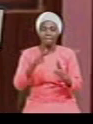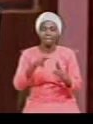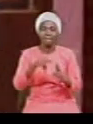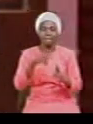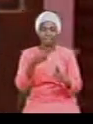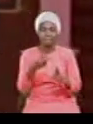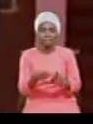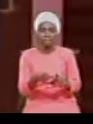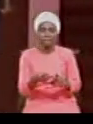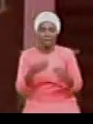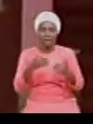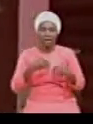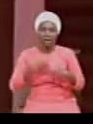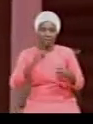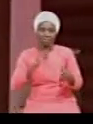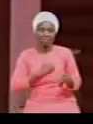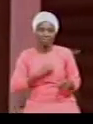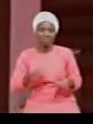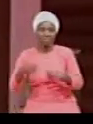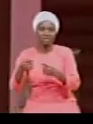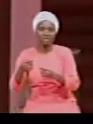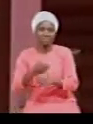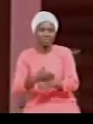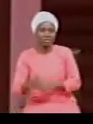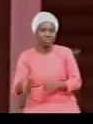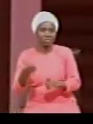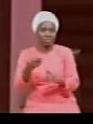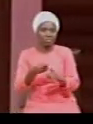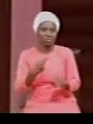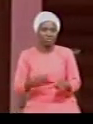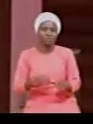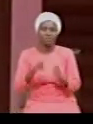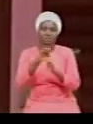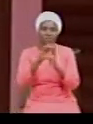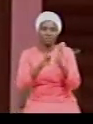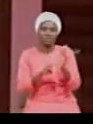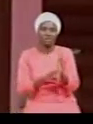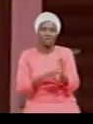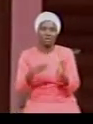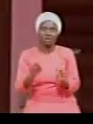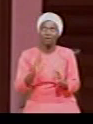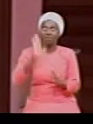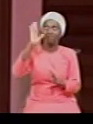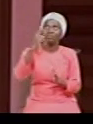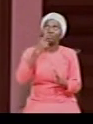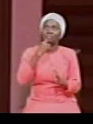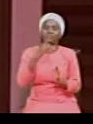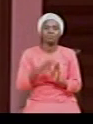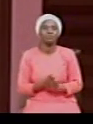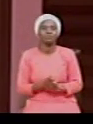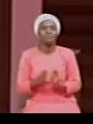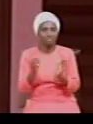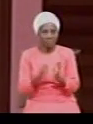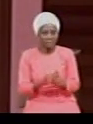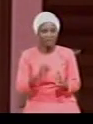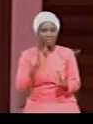have I gone back from the commandment of his lips. That's